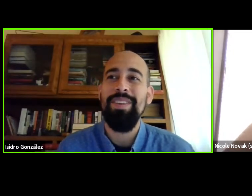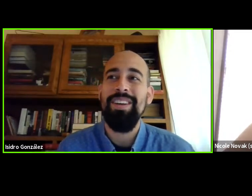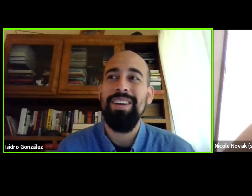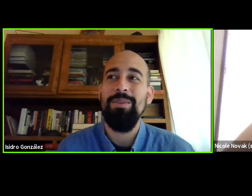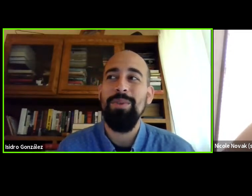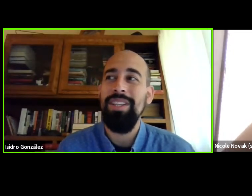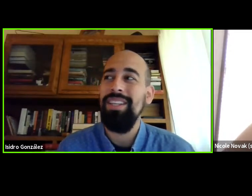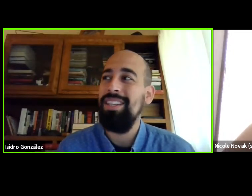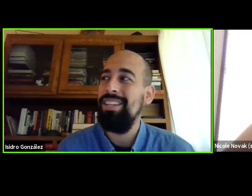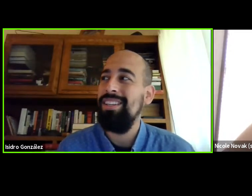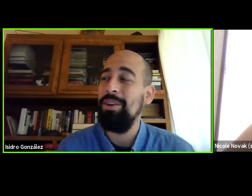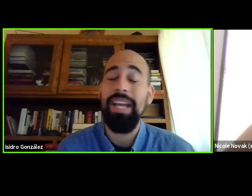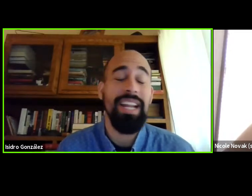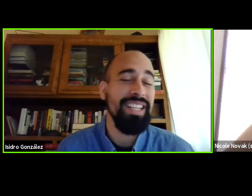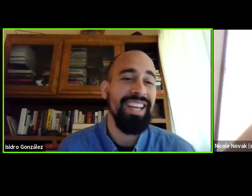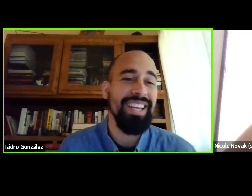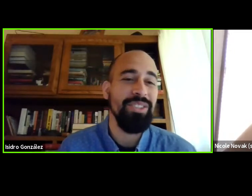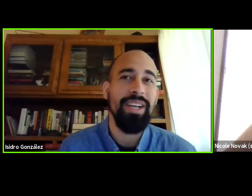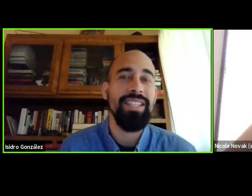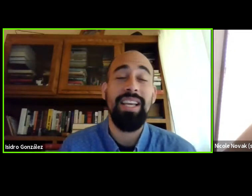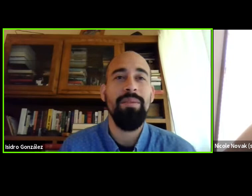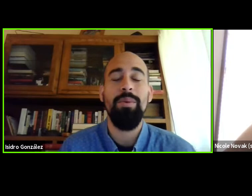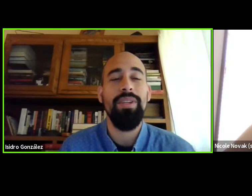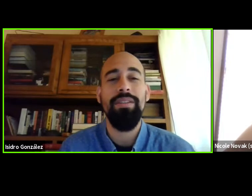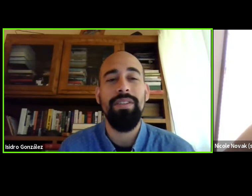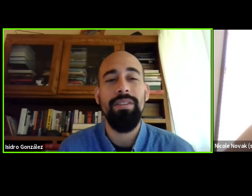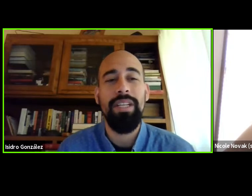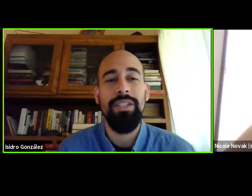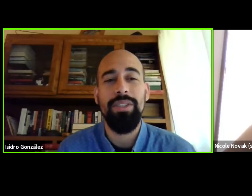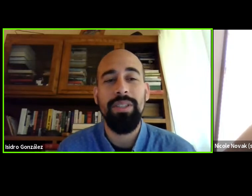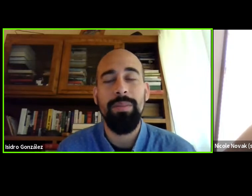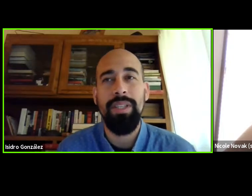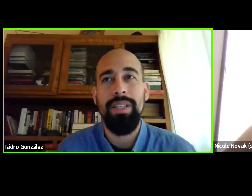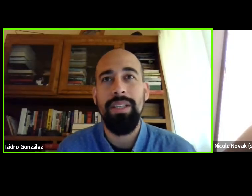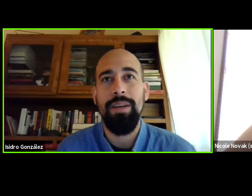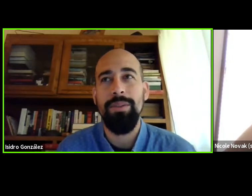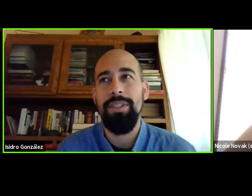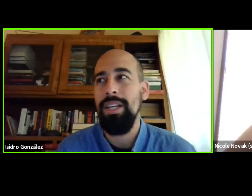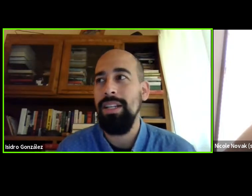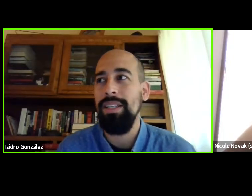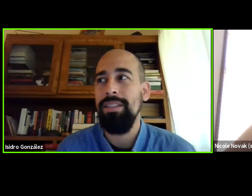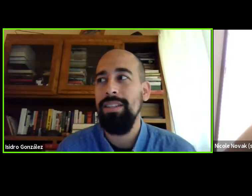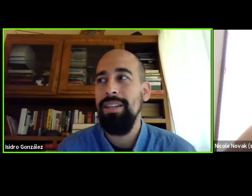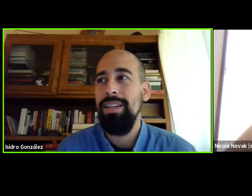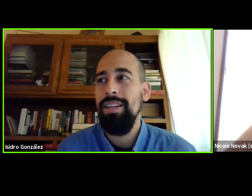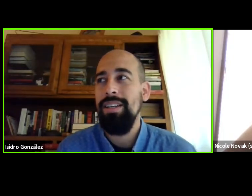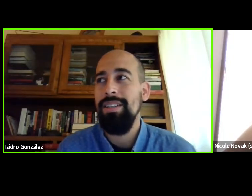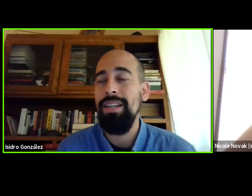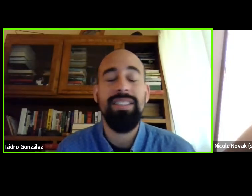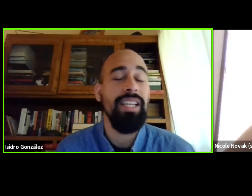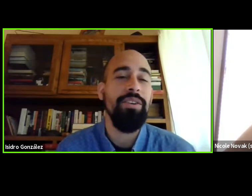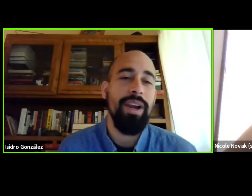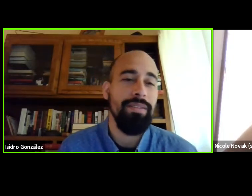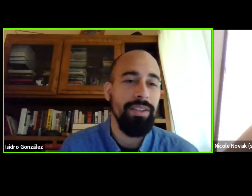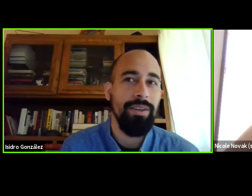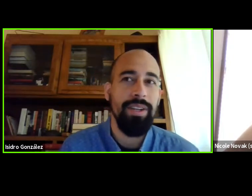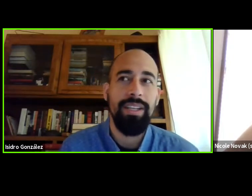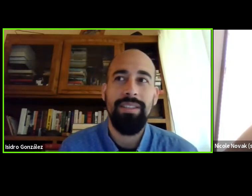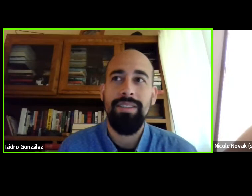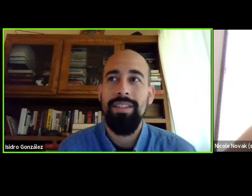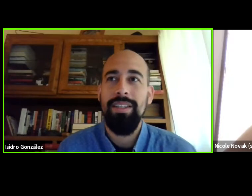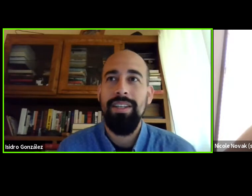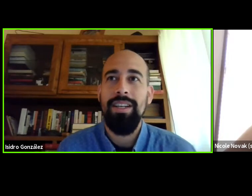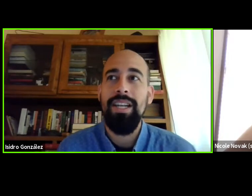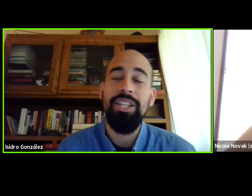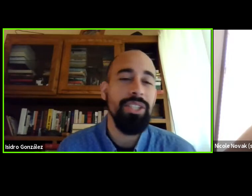um really organically i guess right because i came up with a different interest completely i was looking at like a statecraft you know